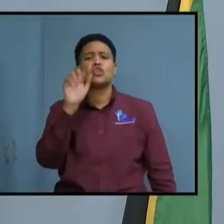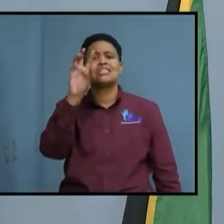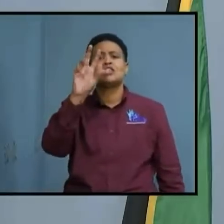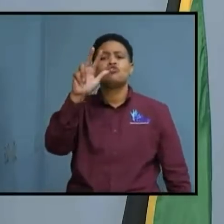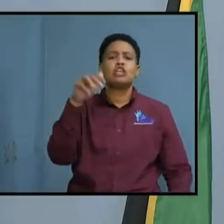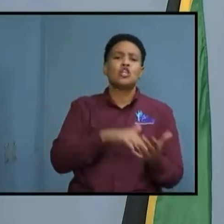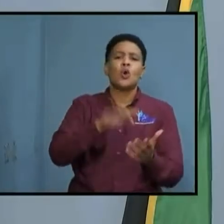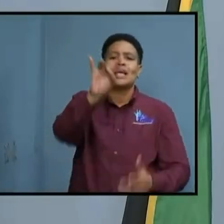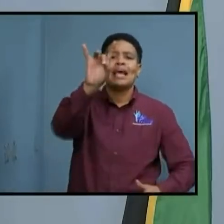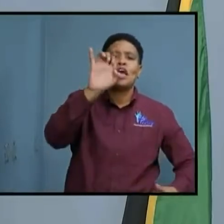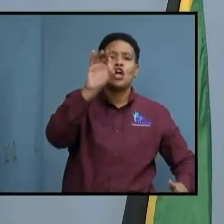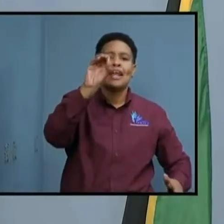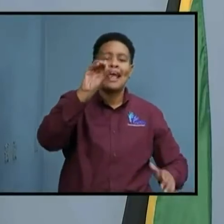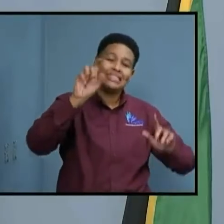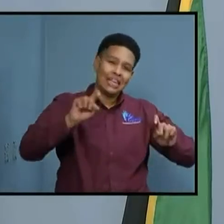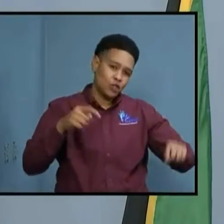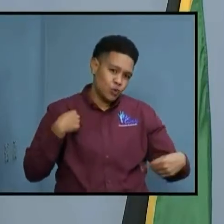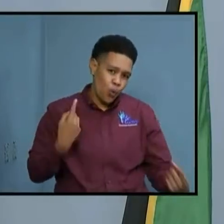63,890 tests,